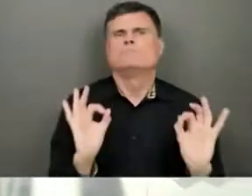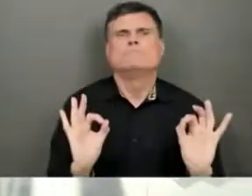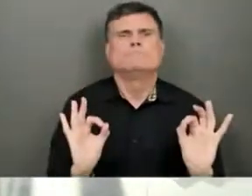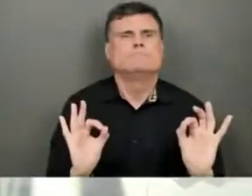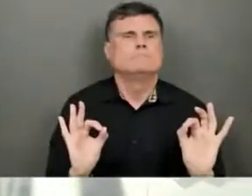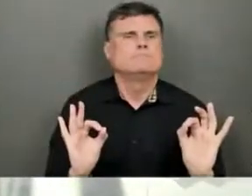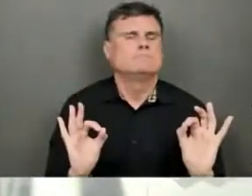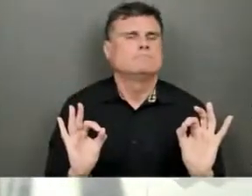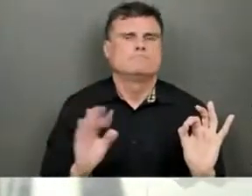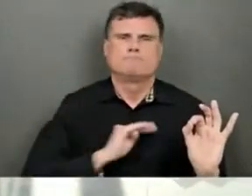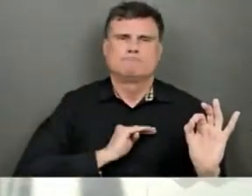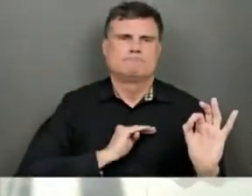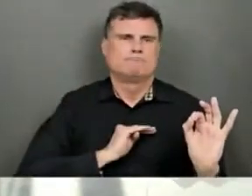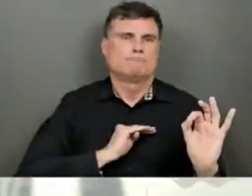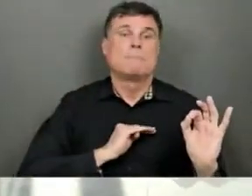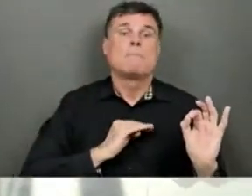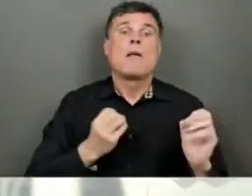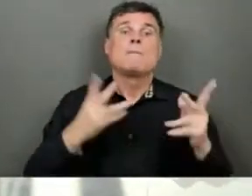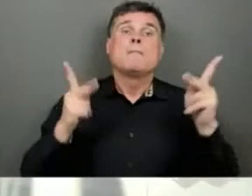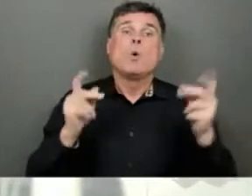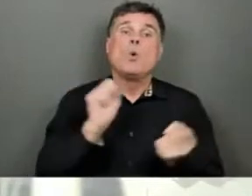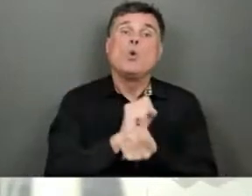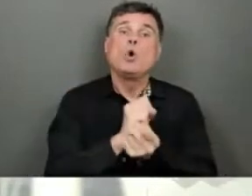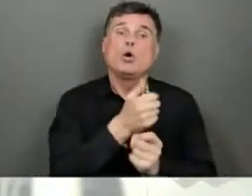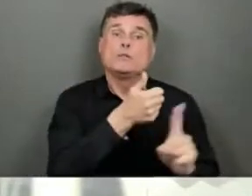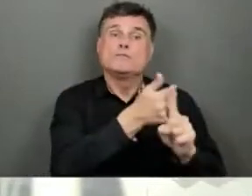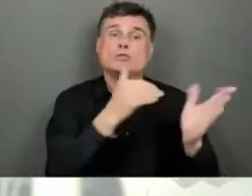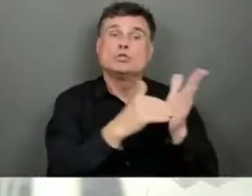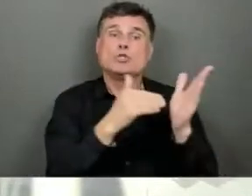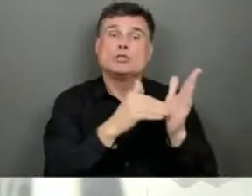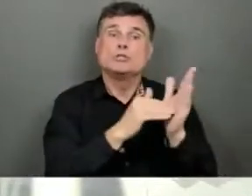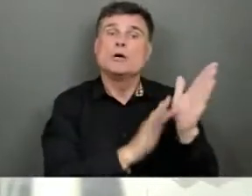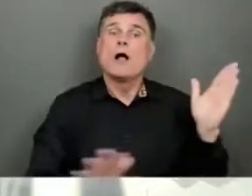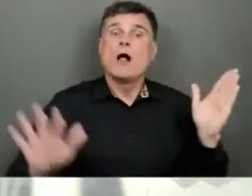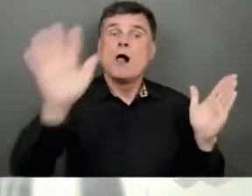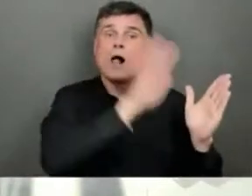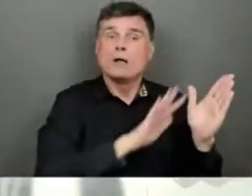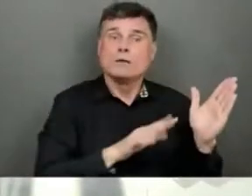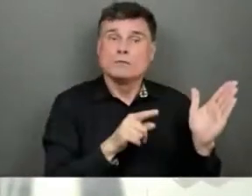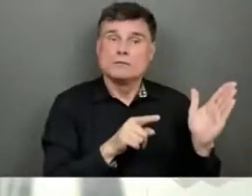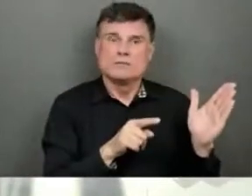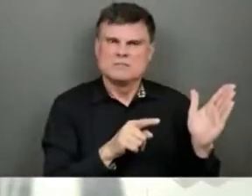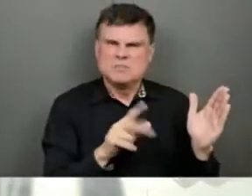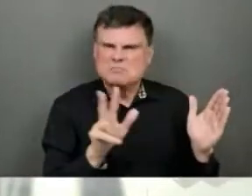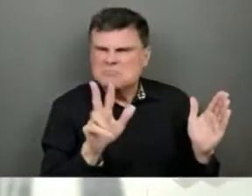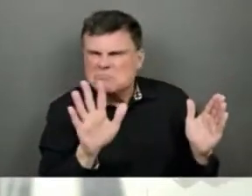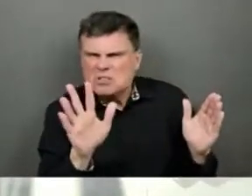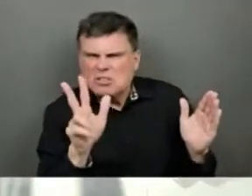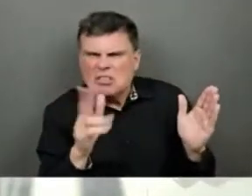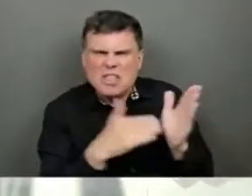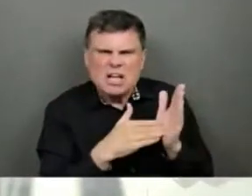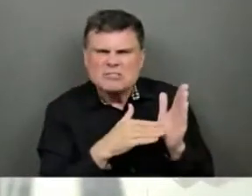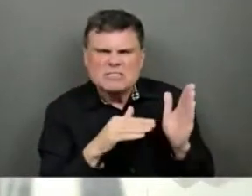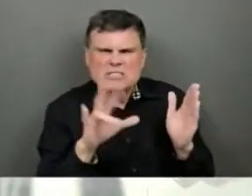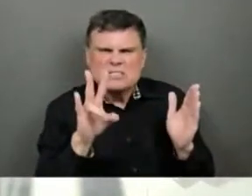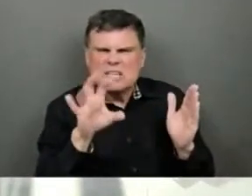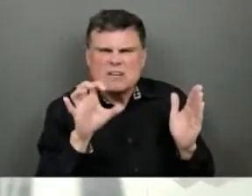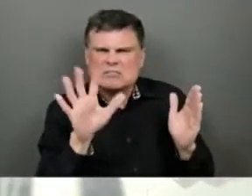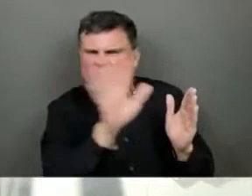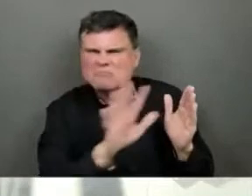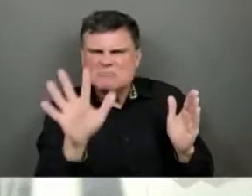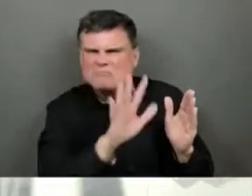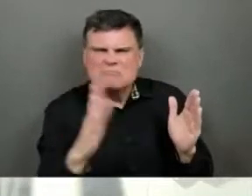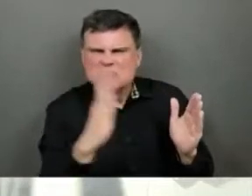practicing in communities, which would be in the 35, 36, 3,700 range, and the total number of primary care doctors who